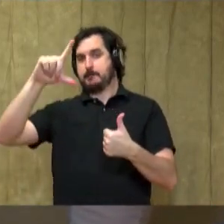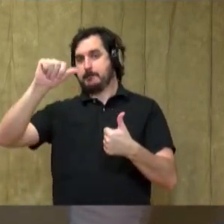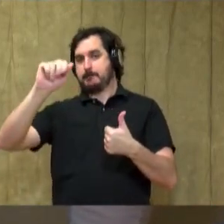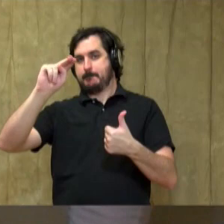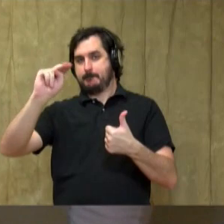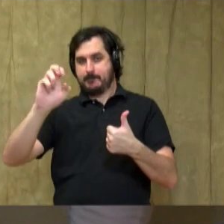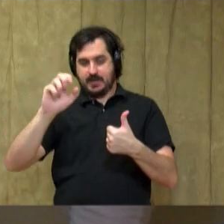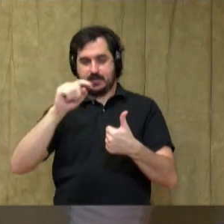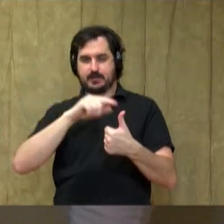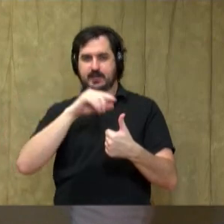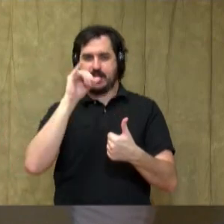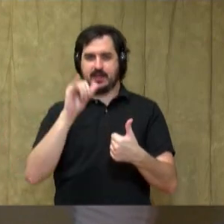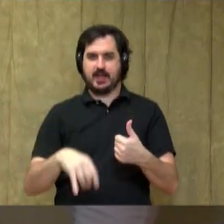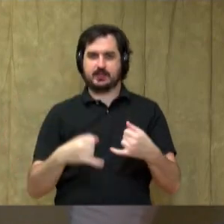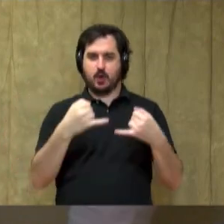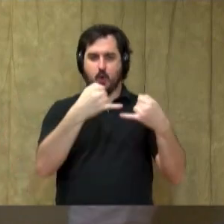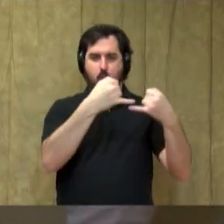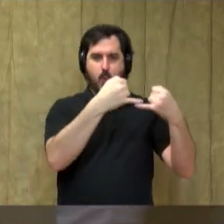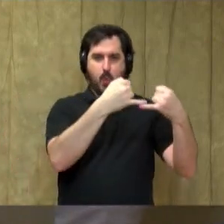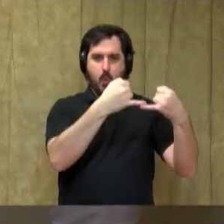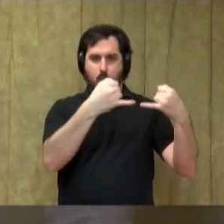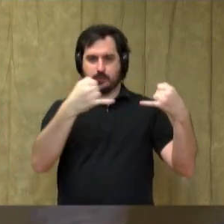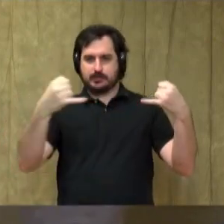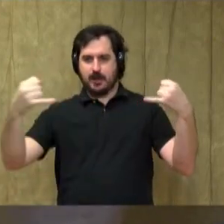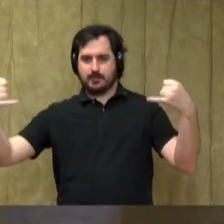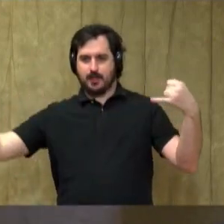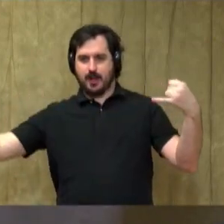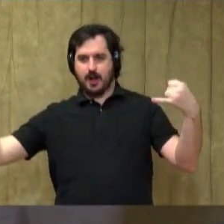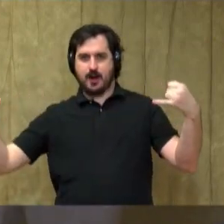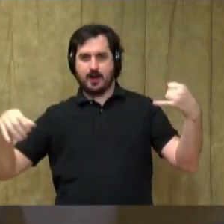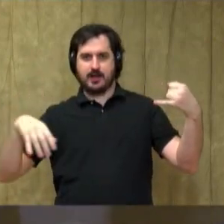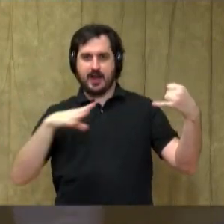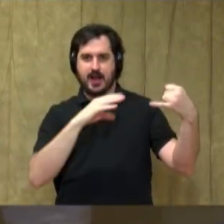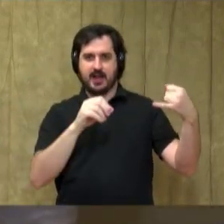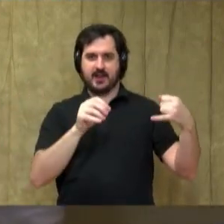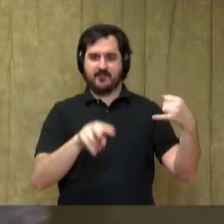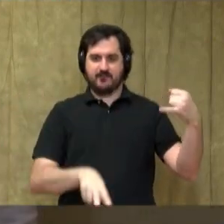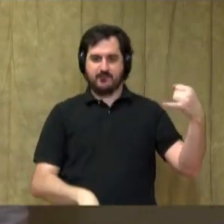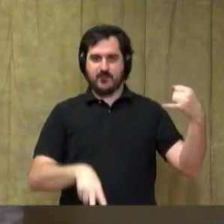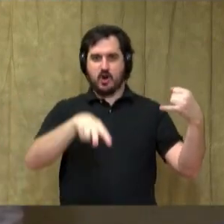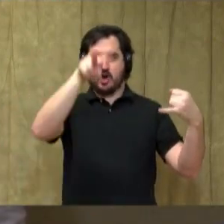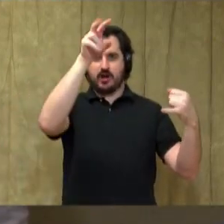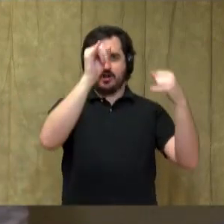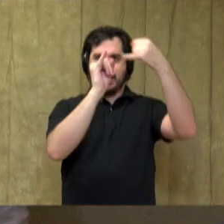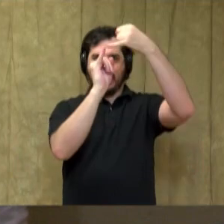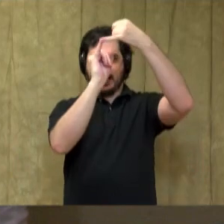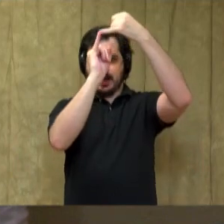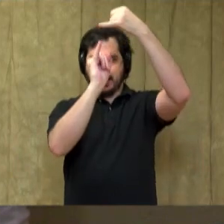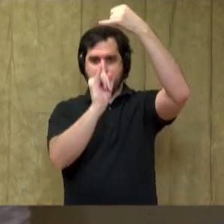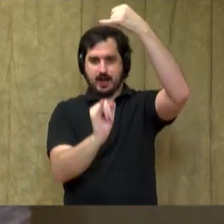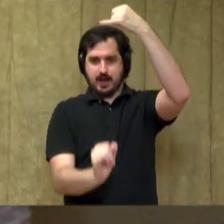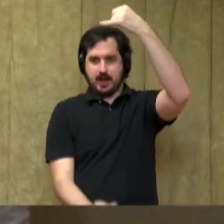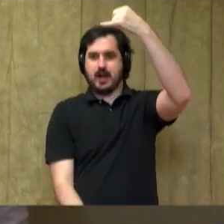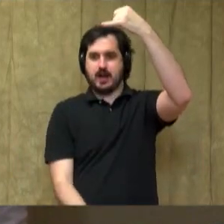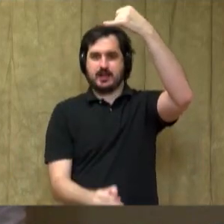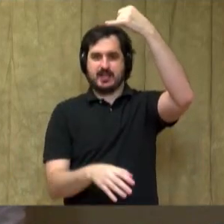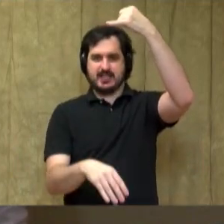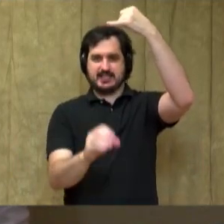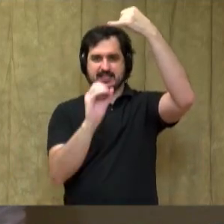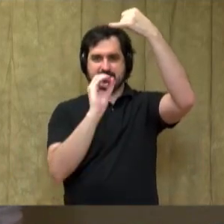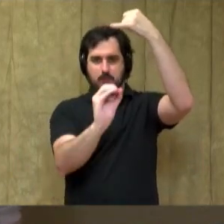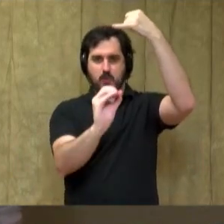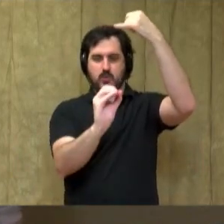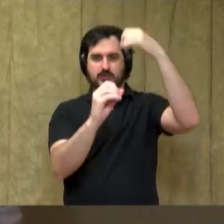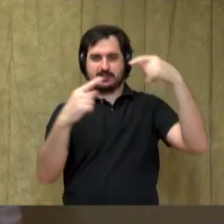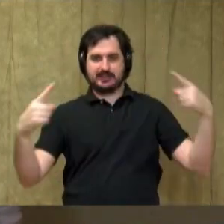when a horizontal number line and a vertical number line are lined up so that their zeros intersect.